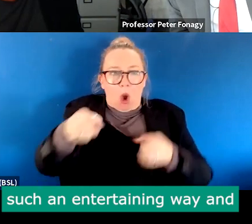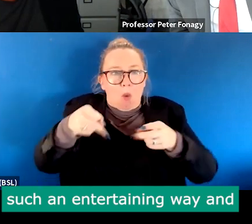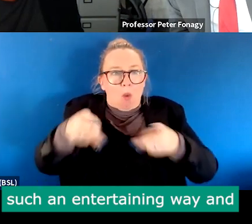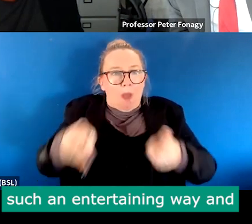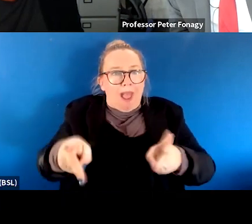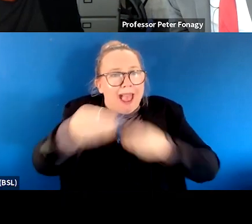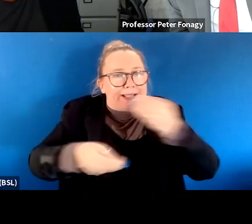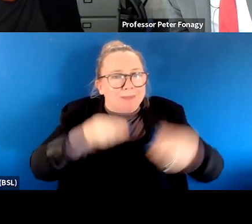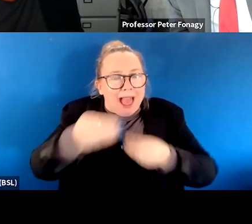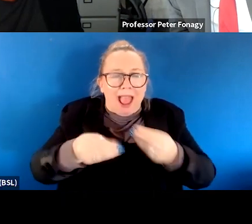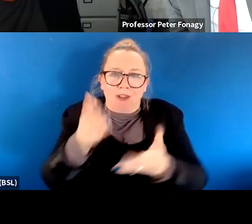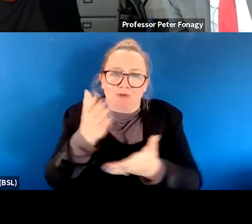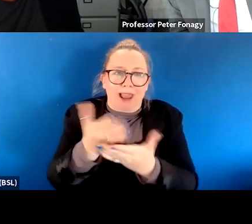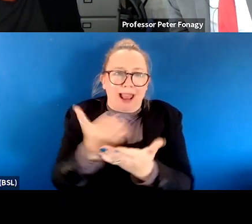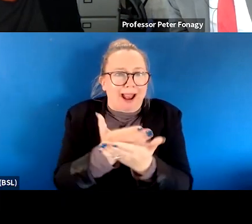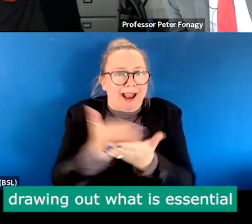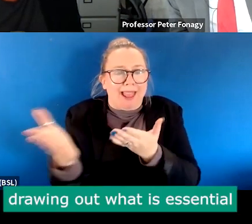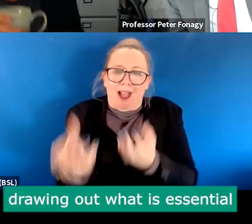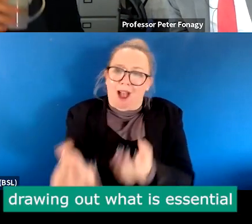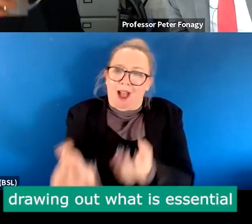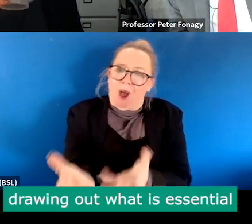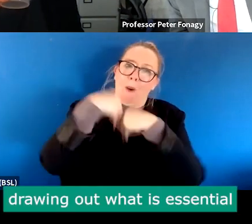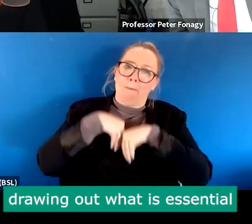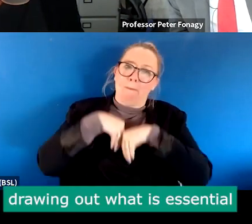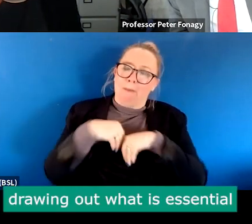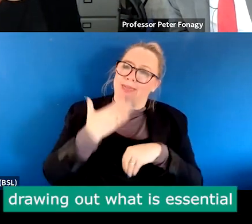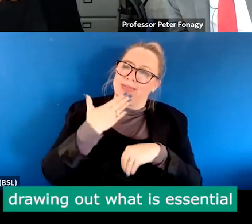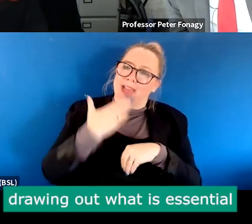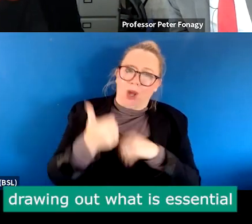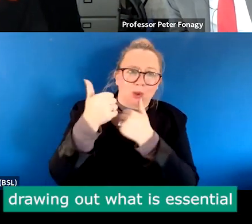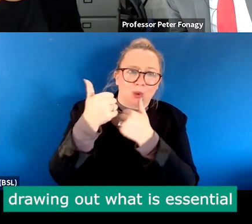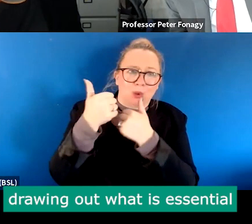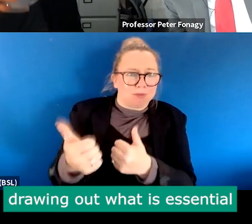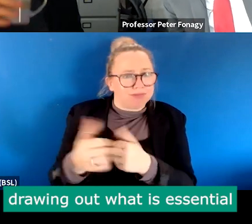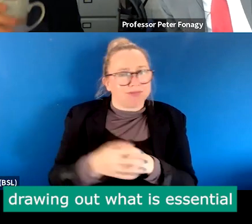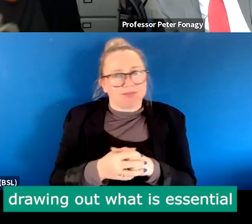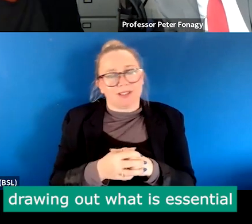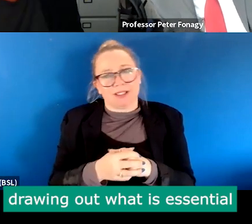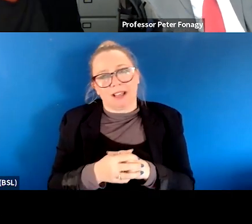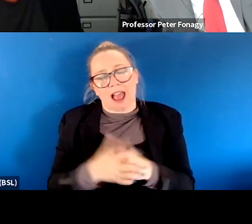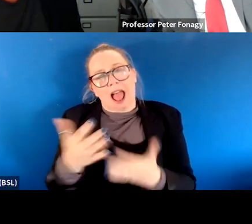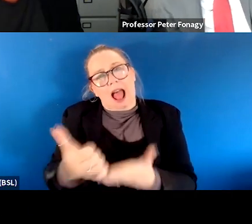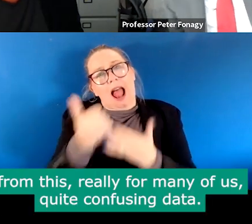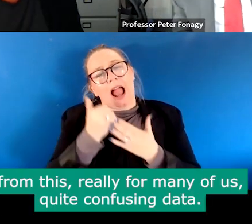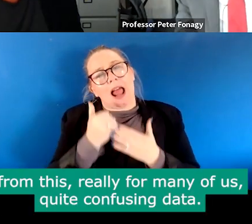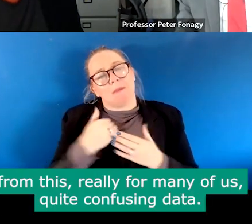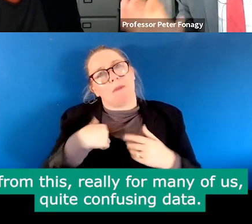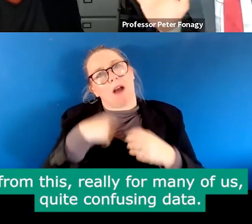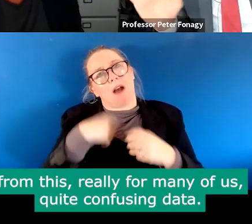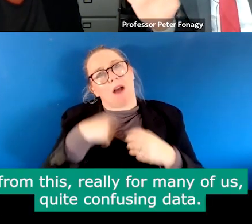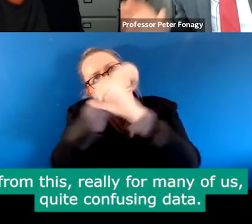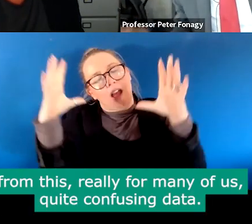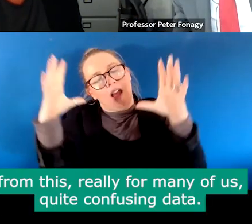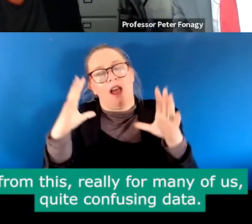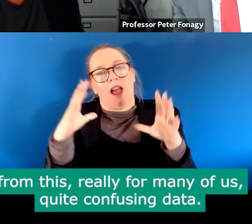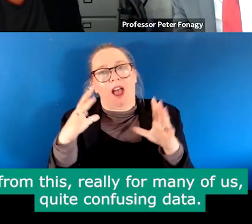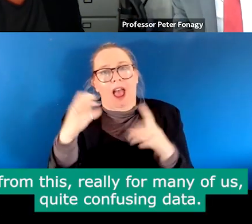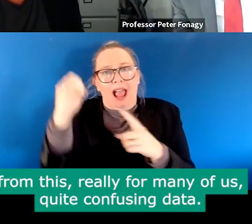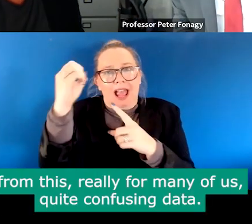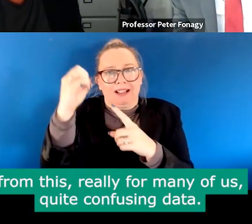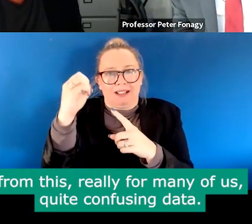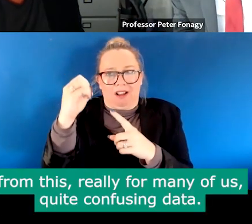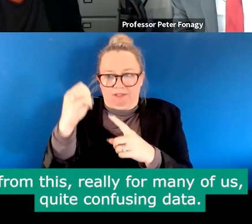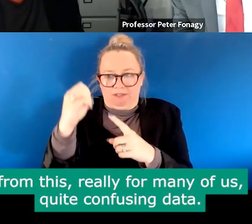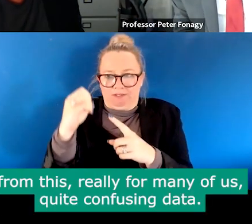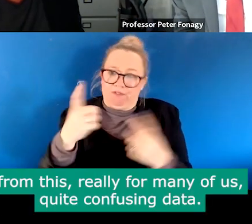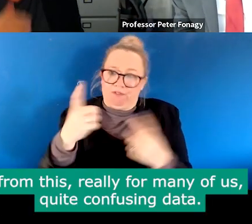entertaining way, and drawing out what is essential from what is really for many of